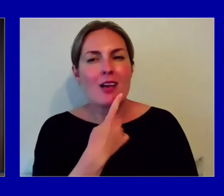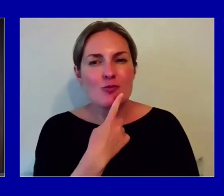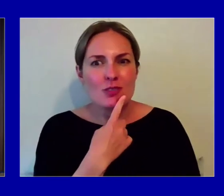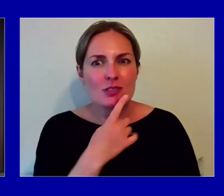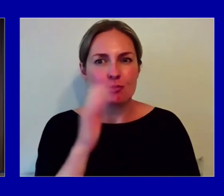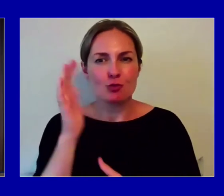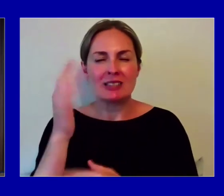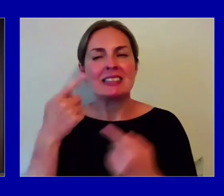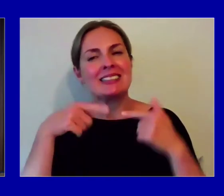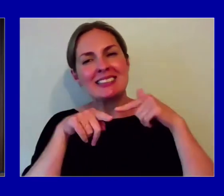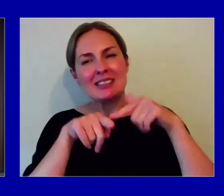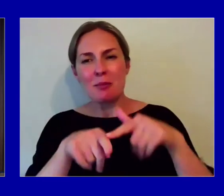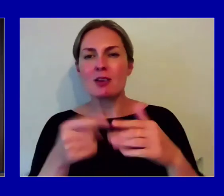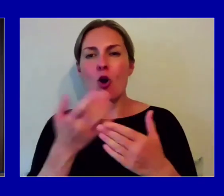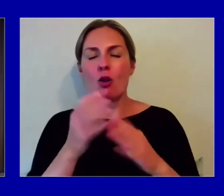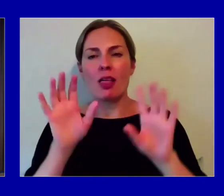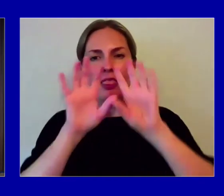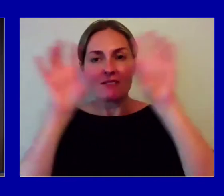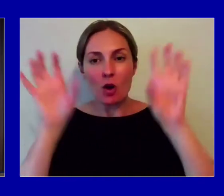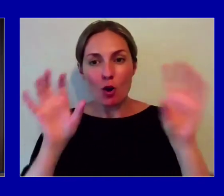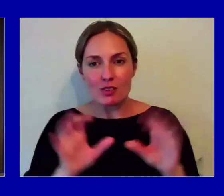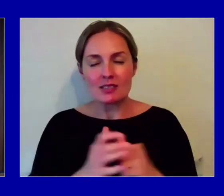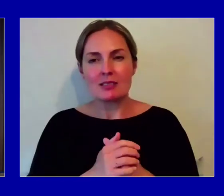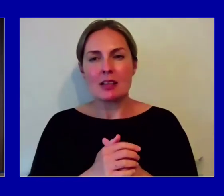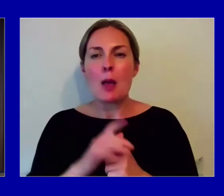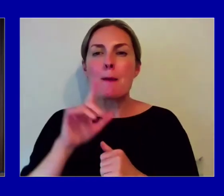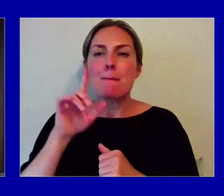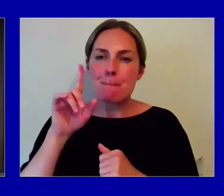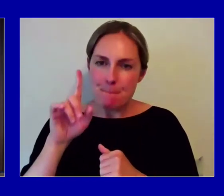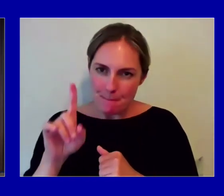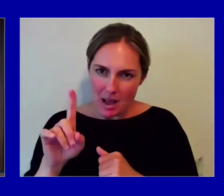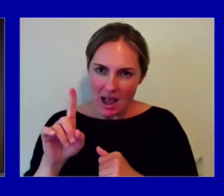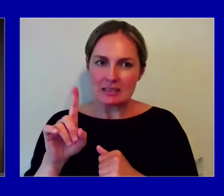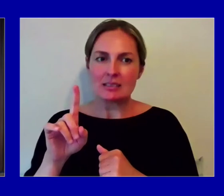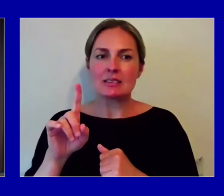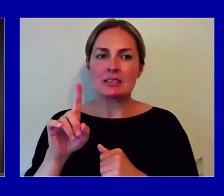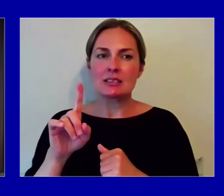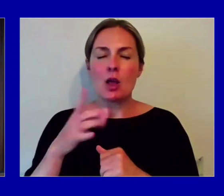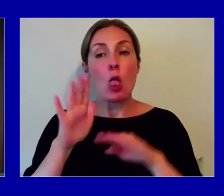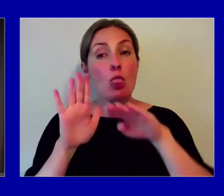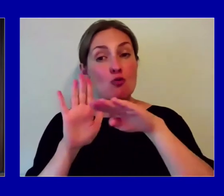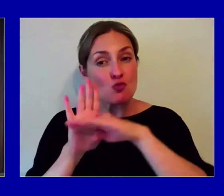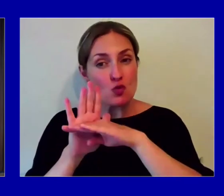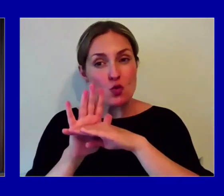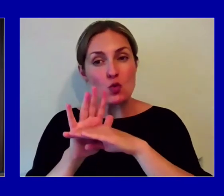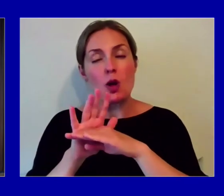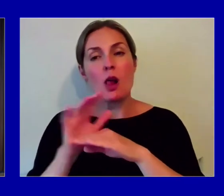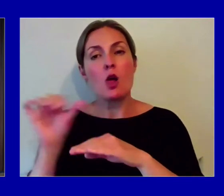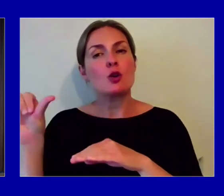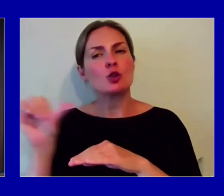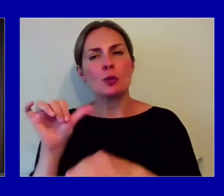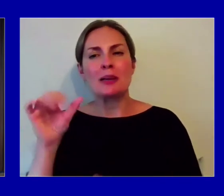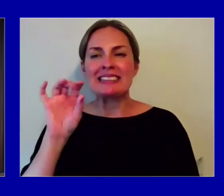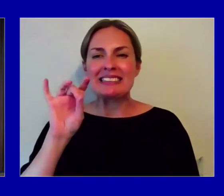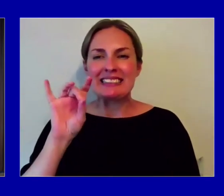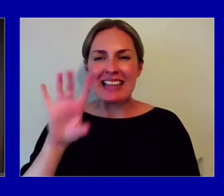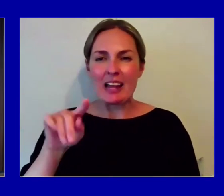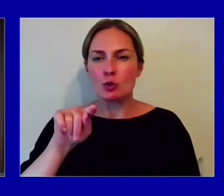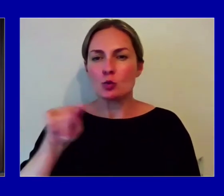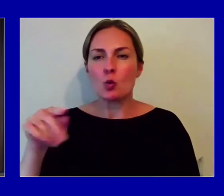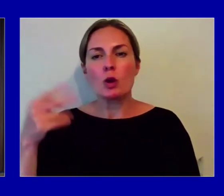Mother Earth, you know, but as a rule of thumb in dry scleral forests, it used to be 10 to 12 to the acre roughly.